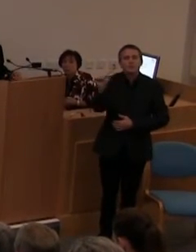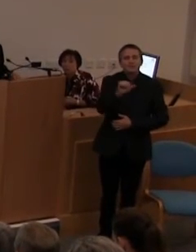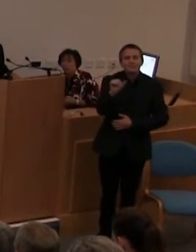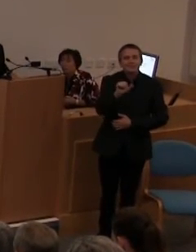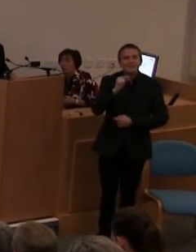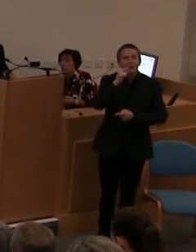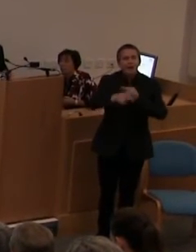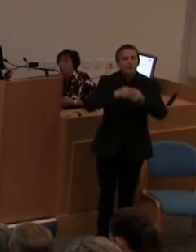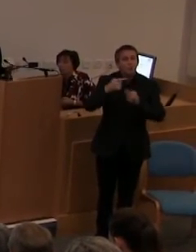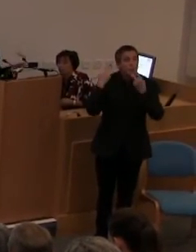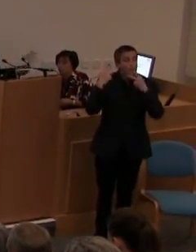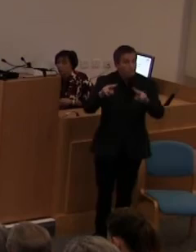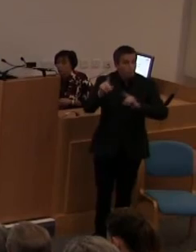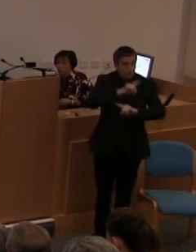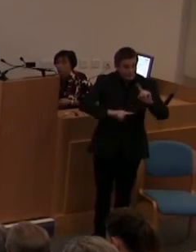annual review.